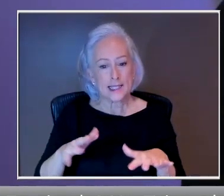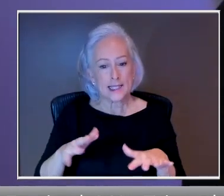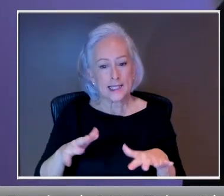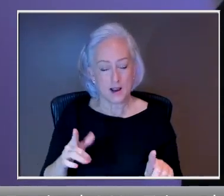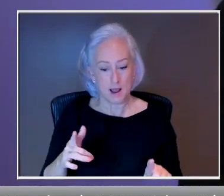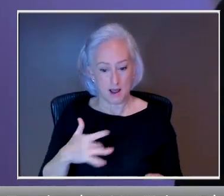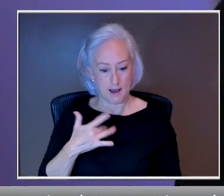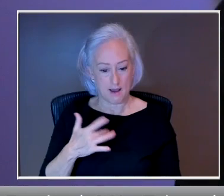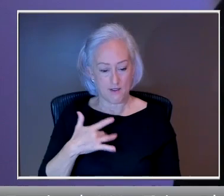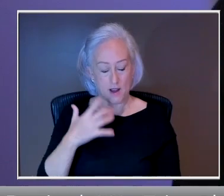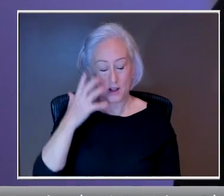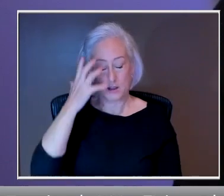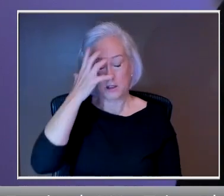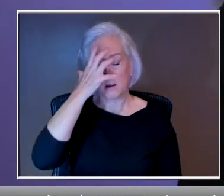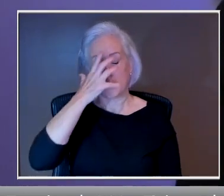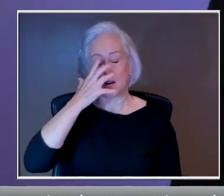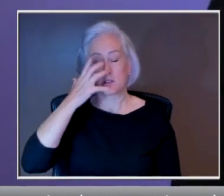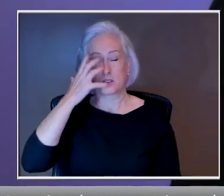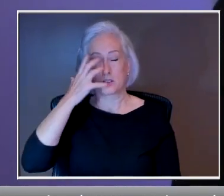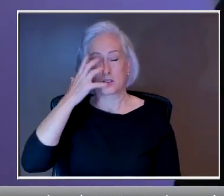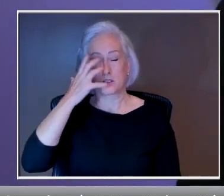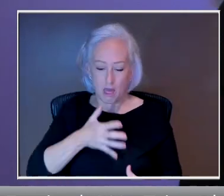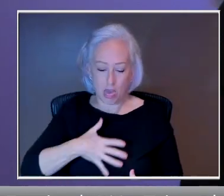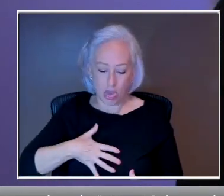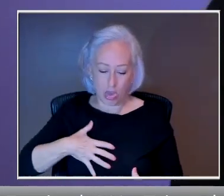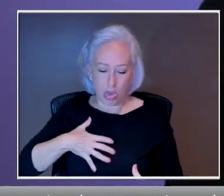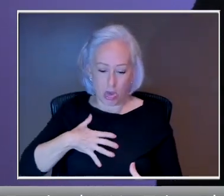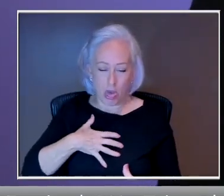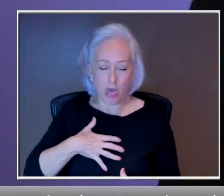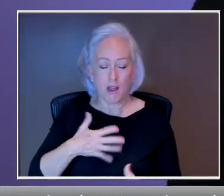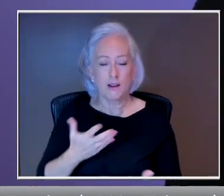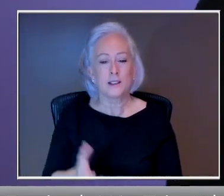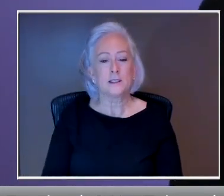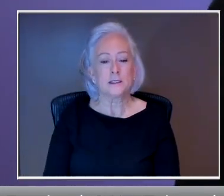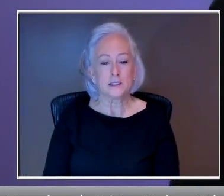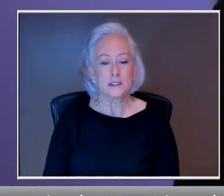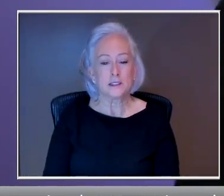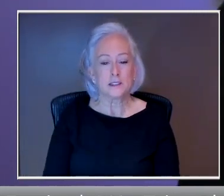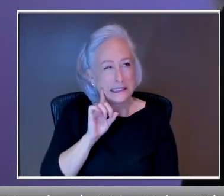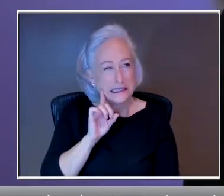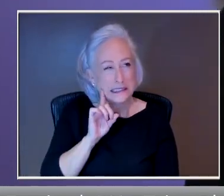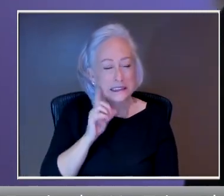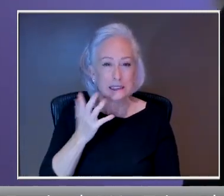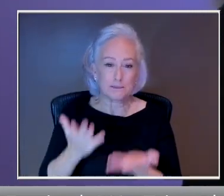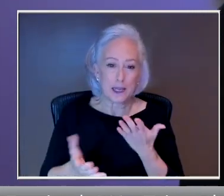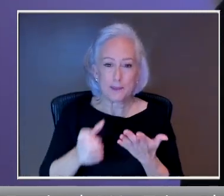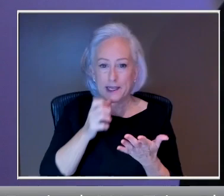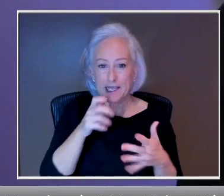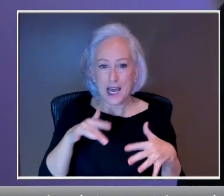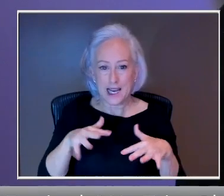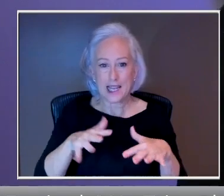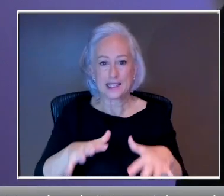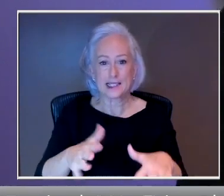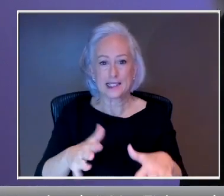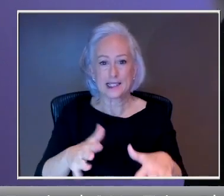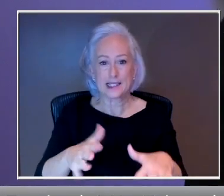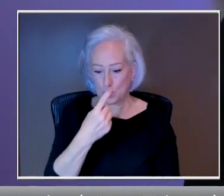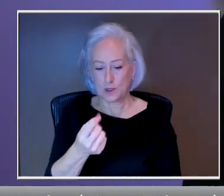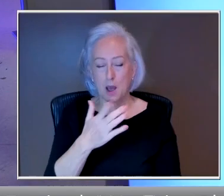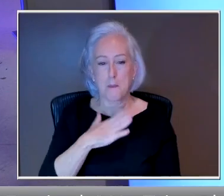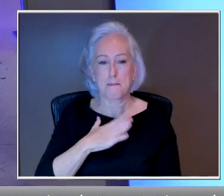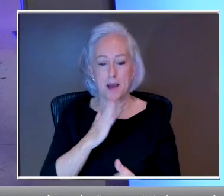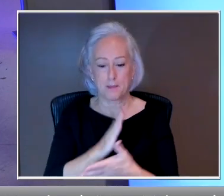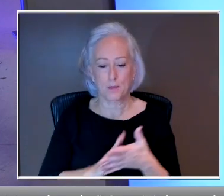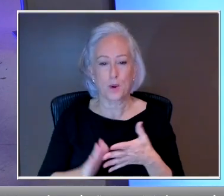and nauseous. And I was like, maybe this isn't anxiety. Maybe I need to mention it to my primary care doctor. Well, as you